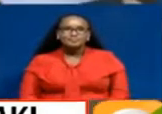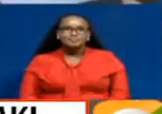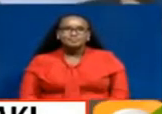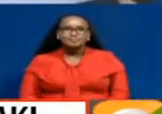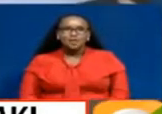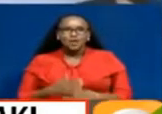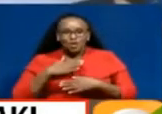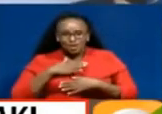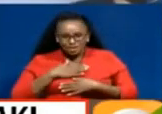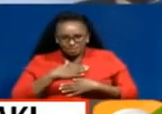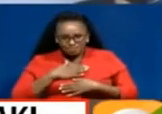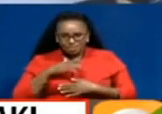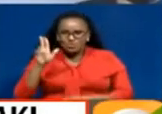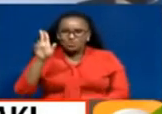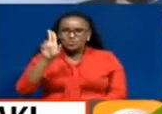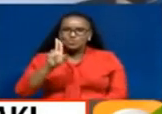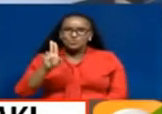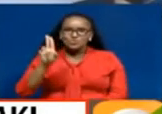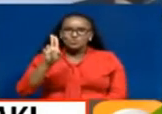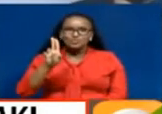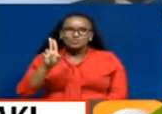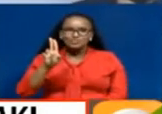Honorable Uhuru Muigai Kenyatta,